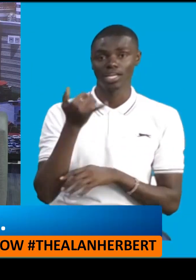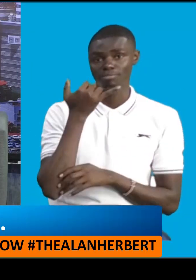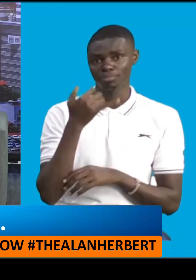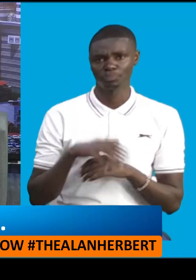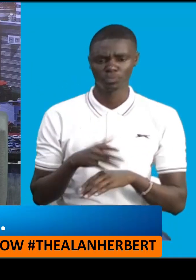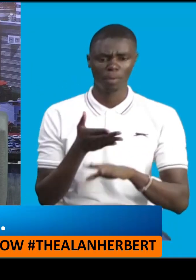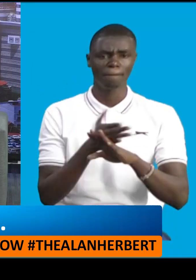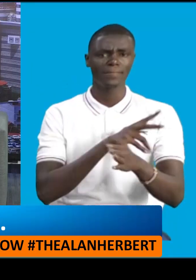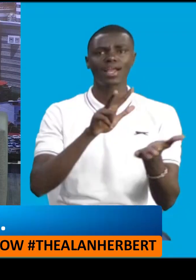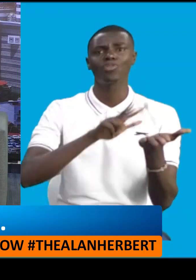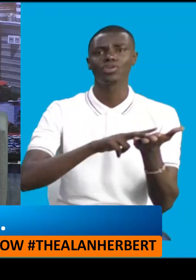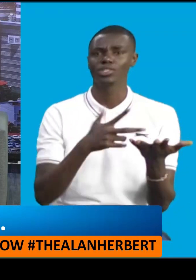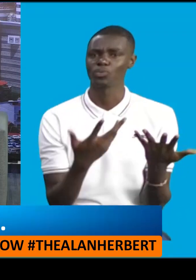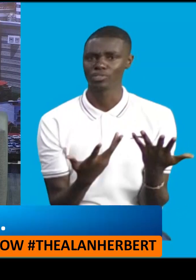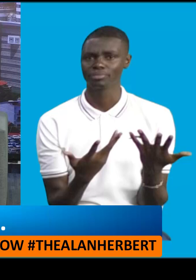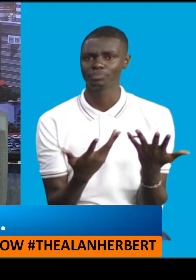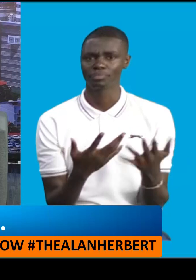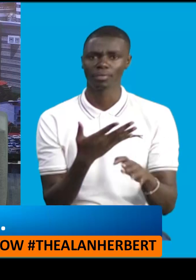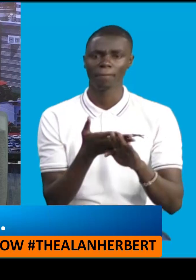Now, what is pre-authorization?